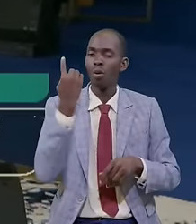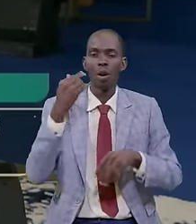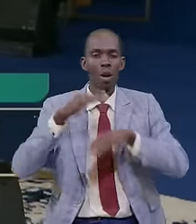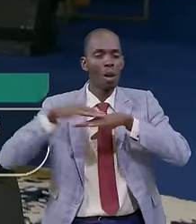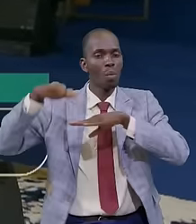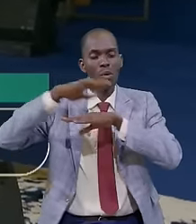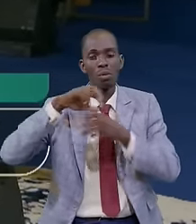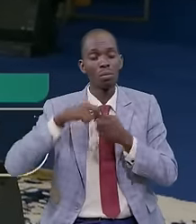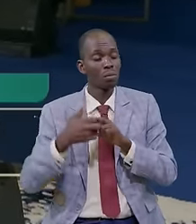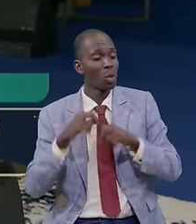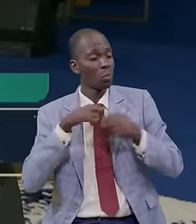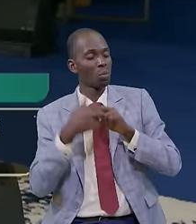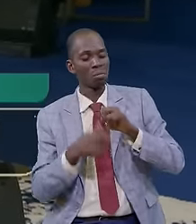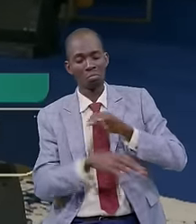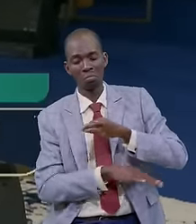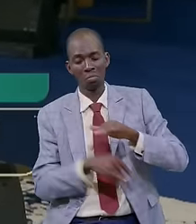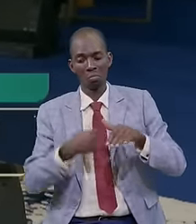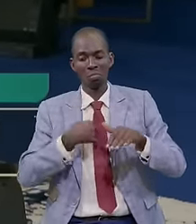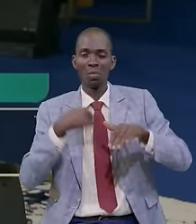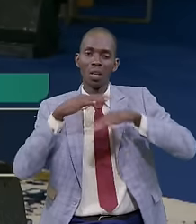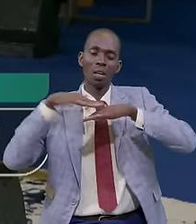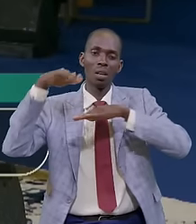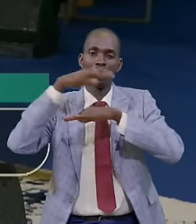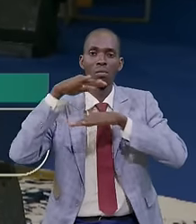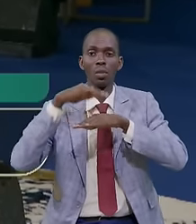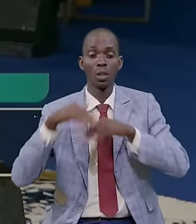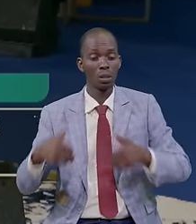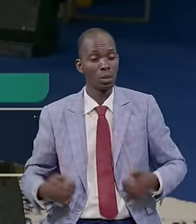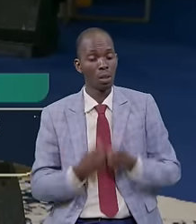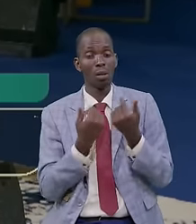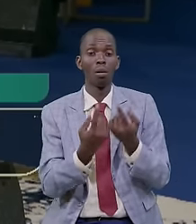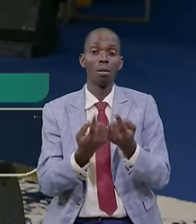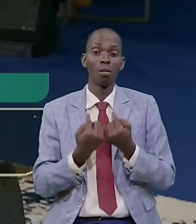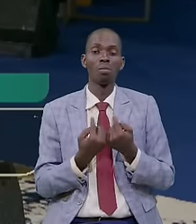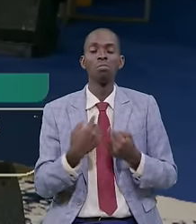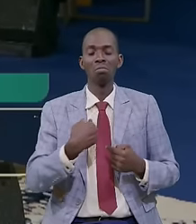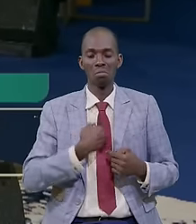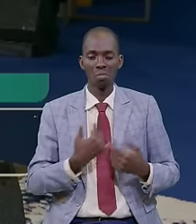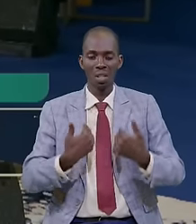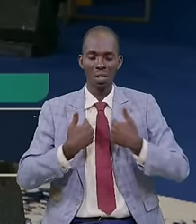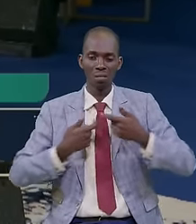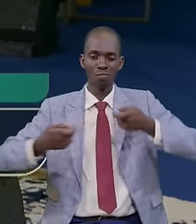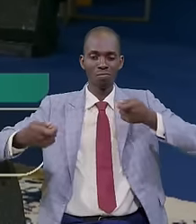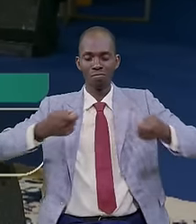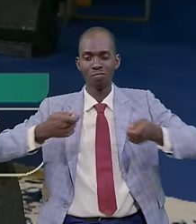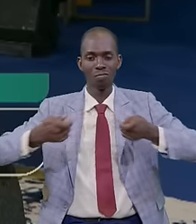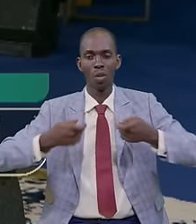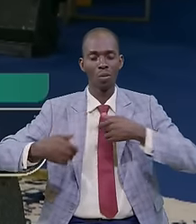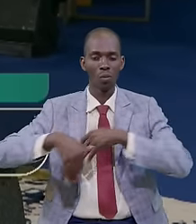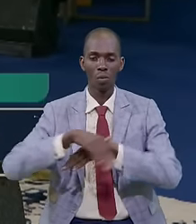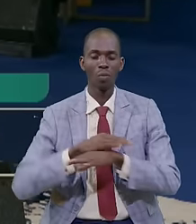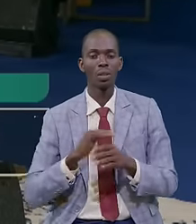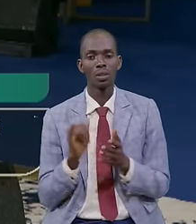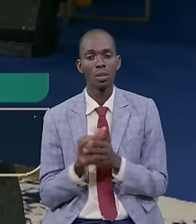on top, he has dominion. Challenges, he has dominion, he's a champion. Because this